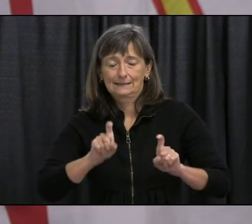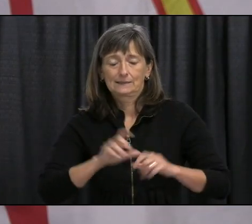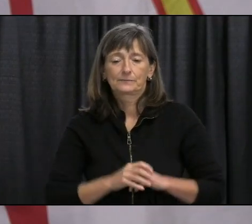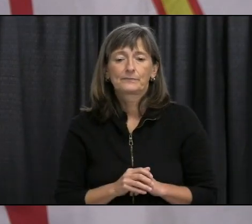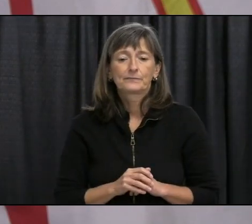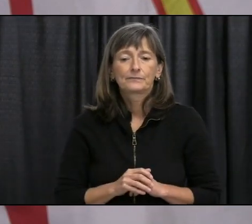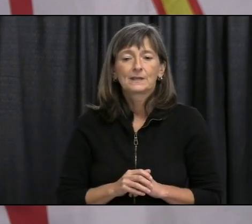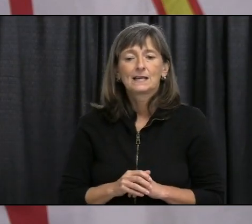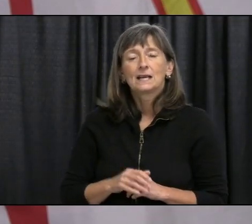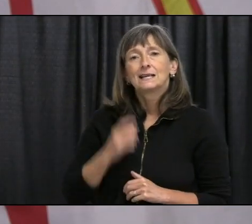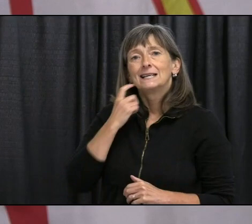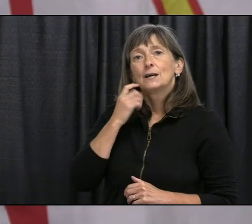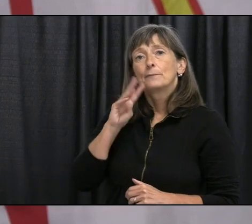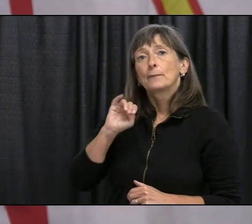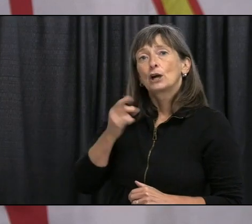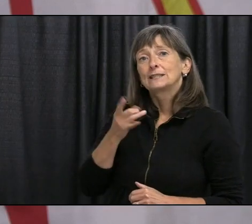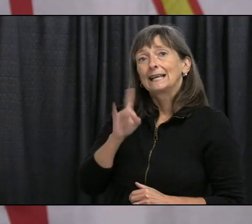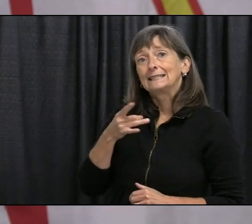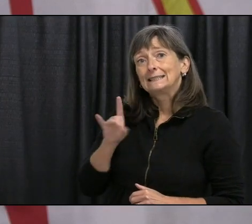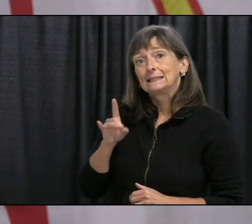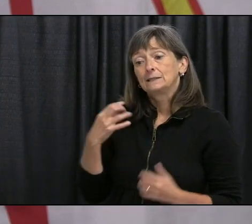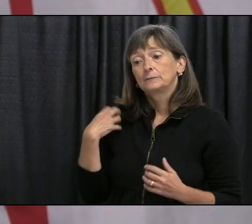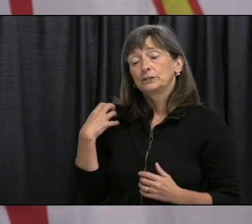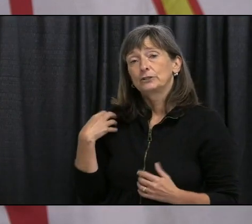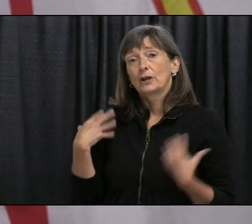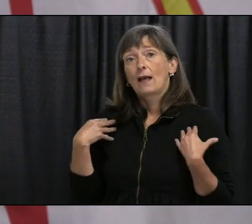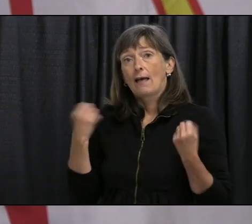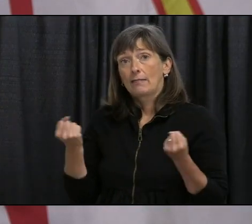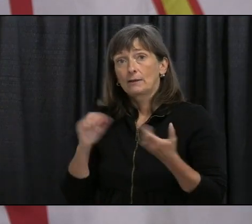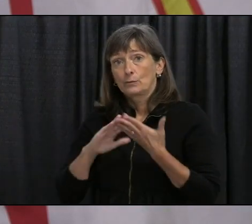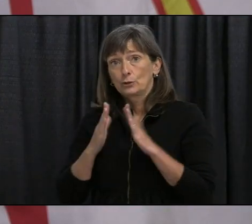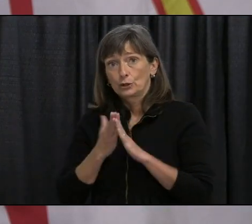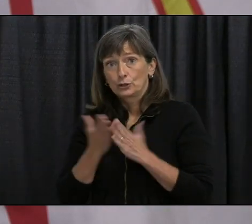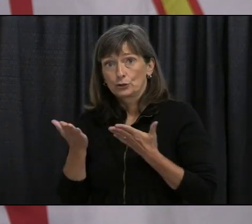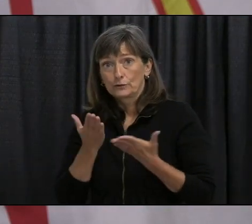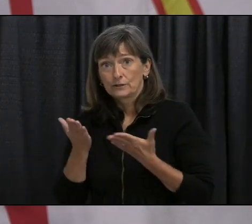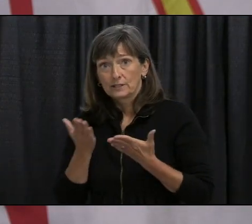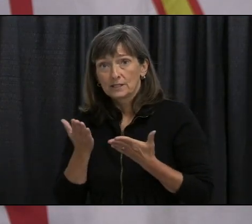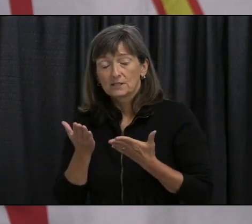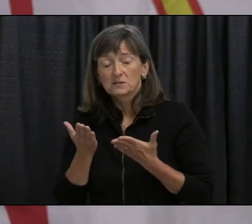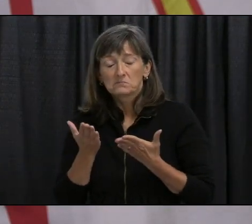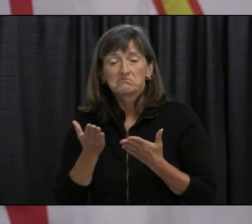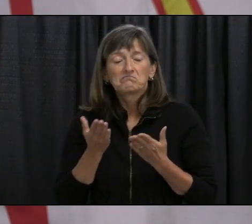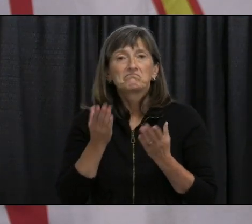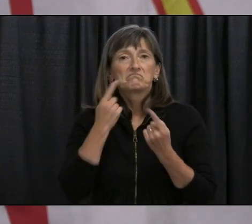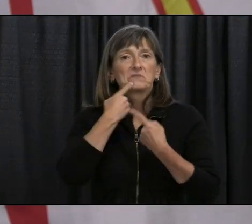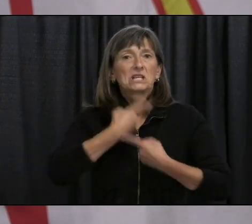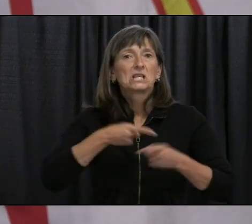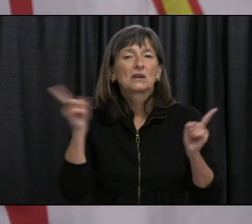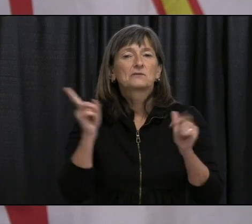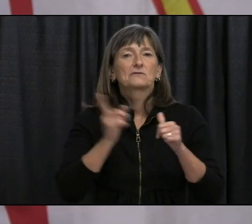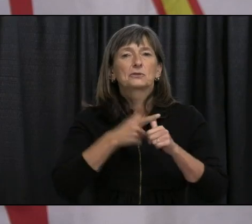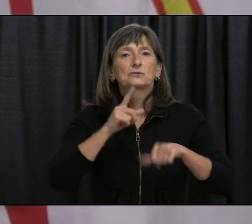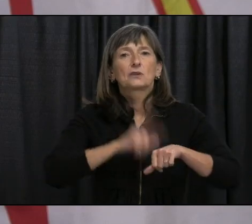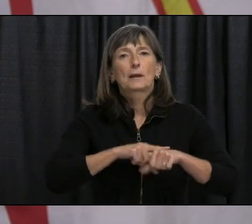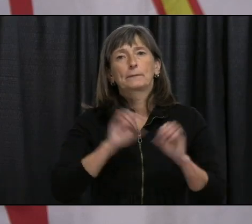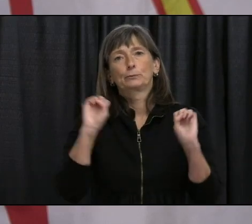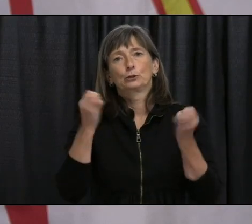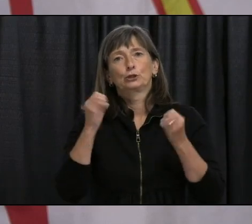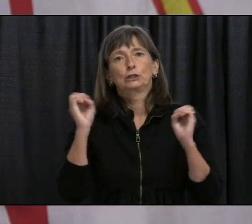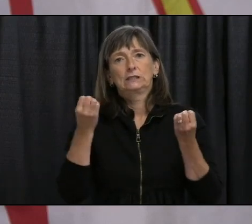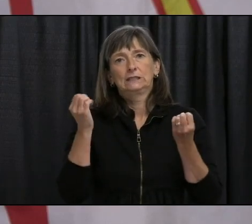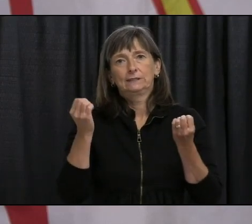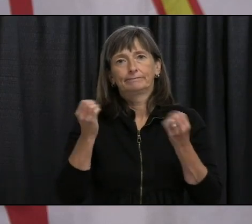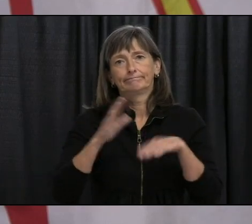18th, 2020, the Minister of Health and Community Services, on my advice, declared the province's first public health emergency under the Public Health Protection and